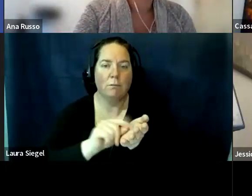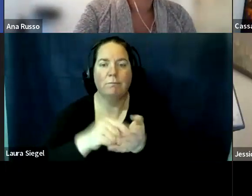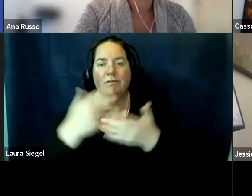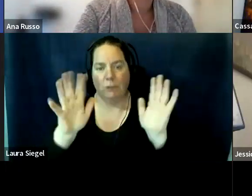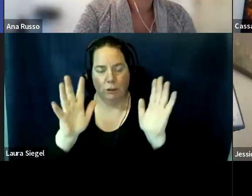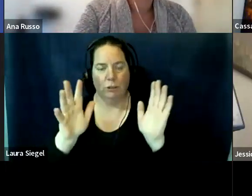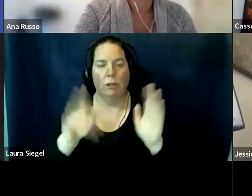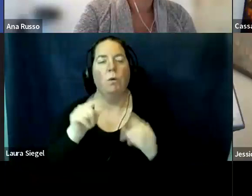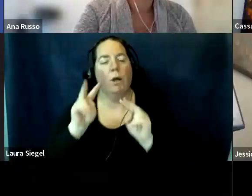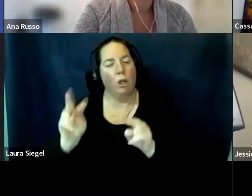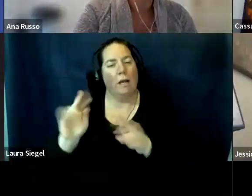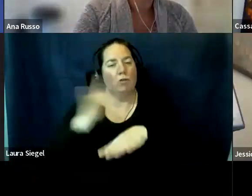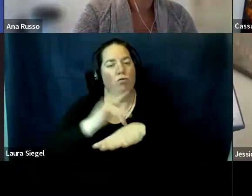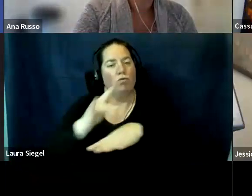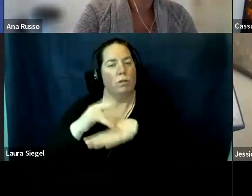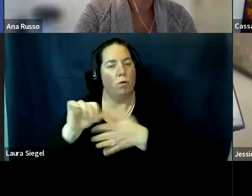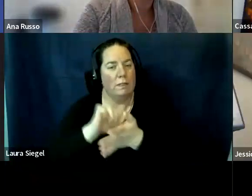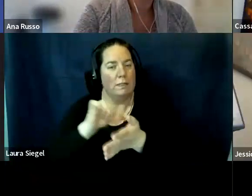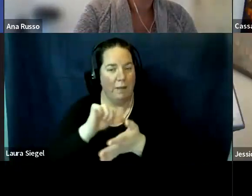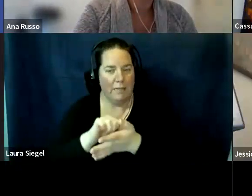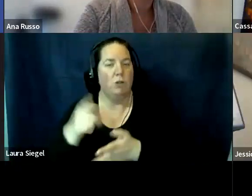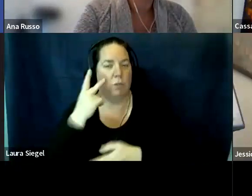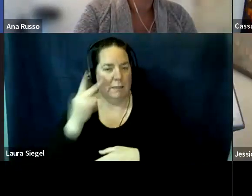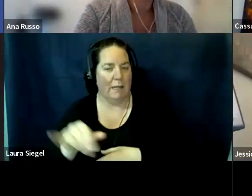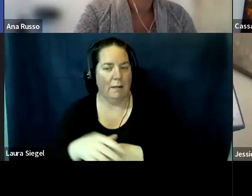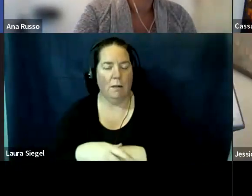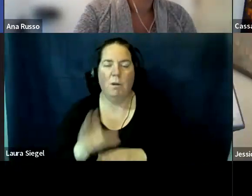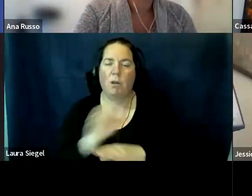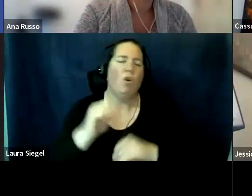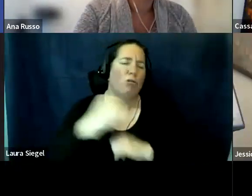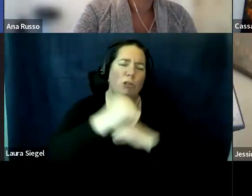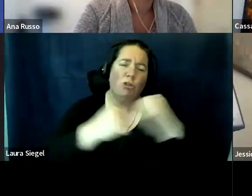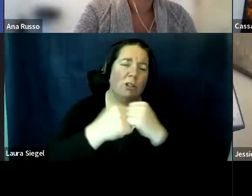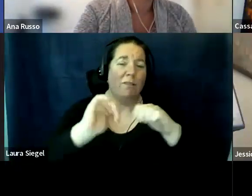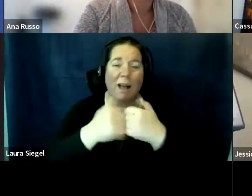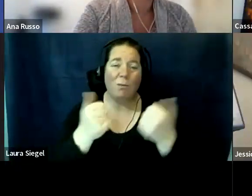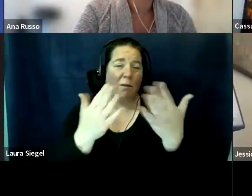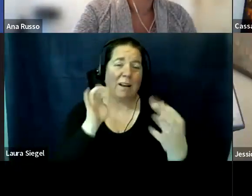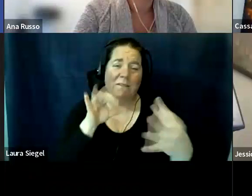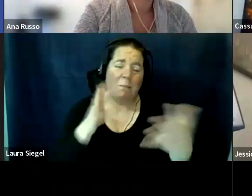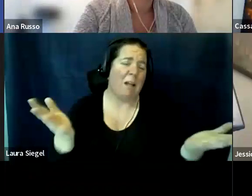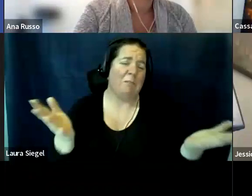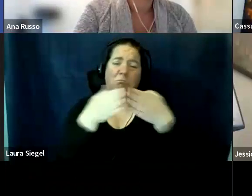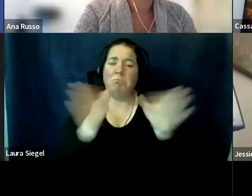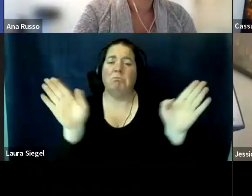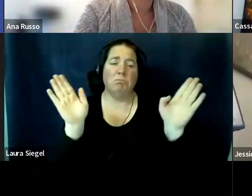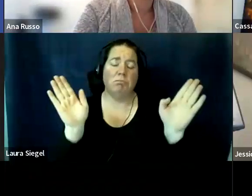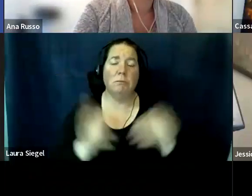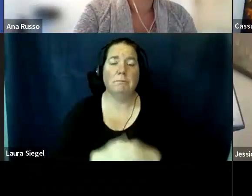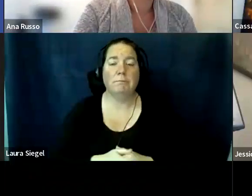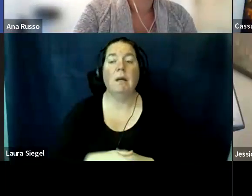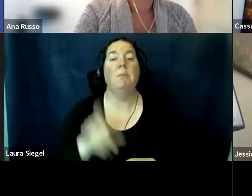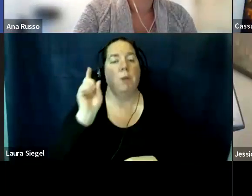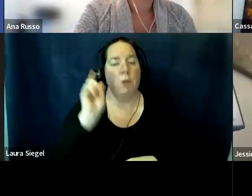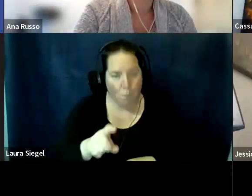resources page, which is coming soon. But there really is no prescribed structure to how a parent provides this information. As long as it's submitted within